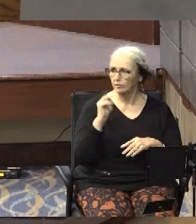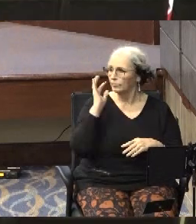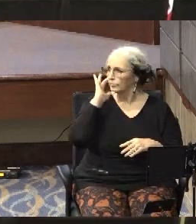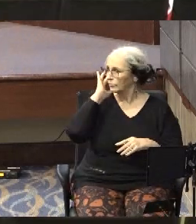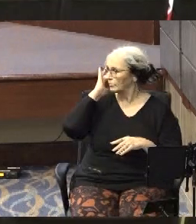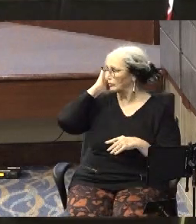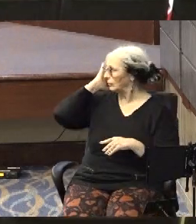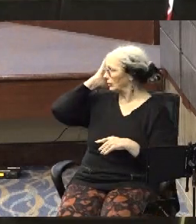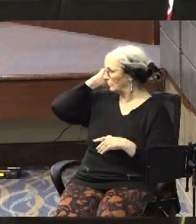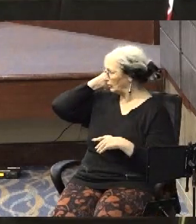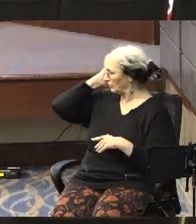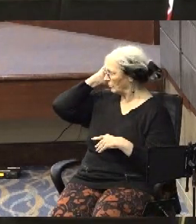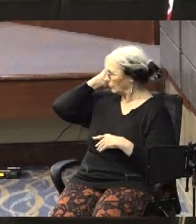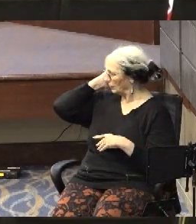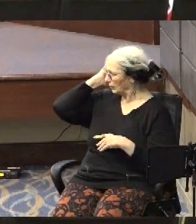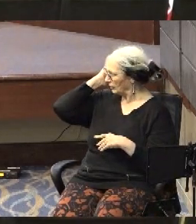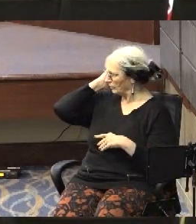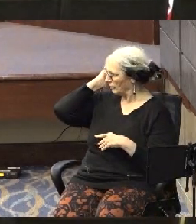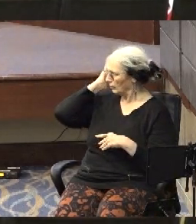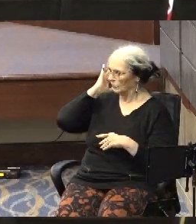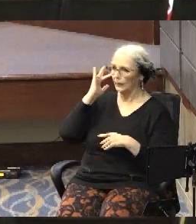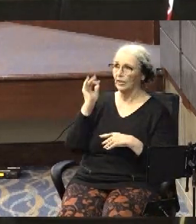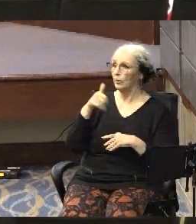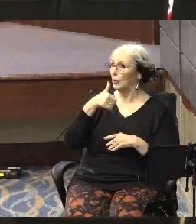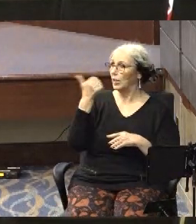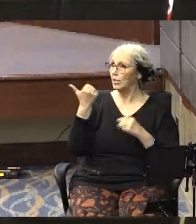else here to speak in support of the application?